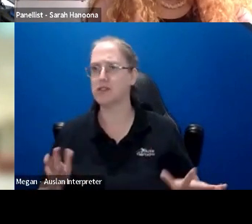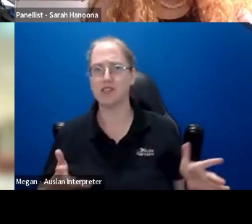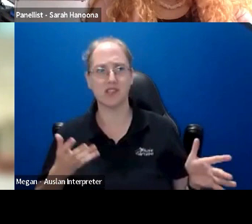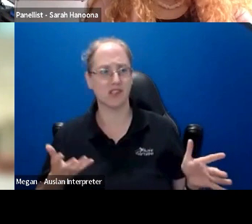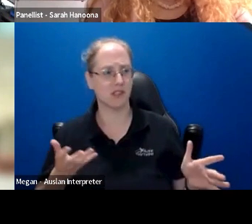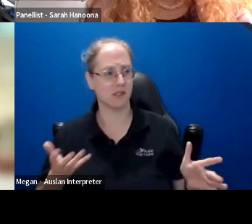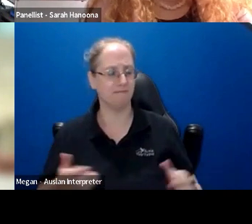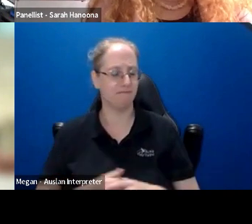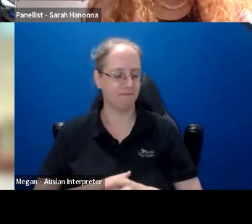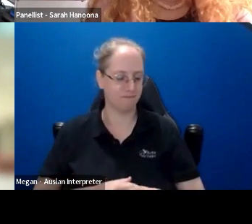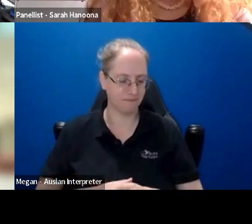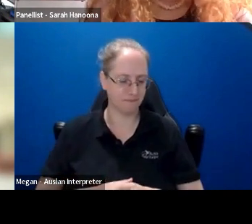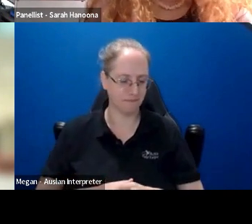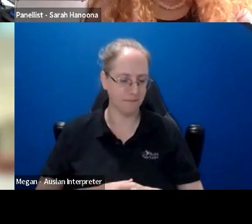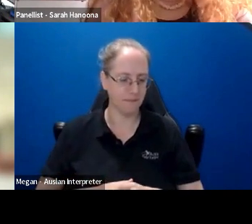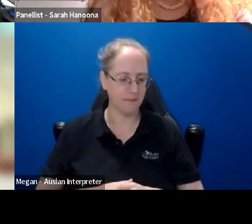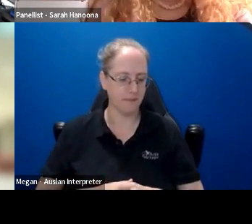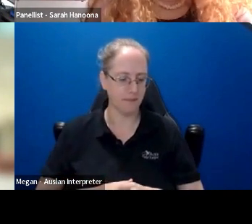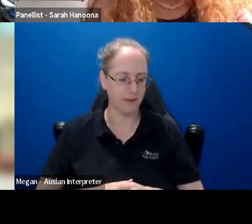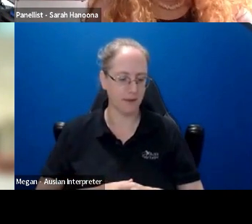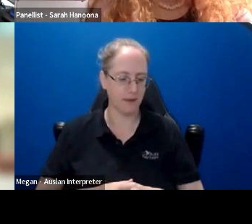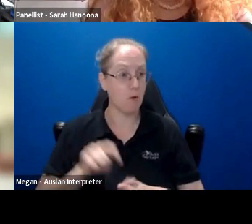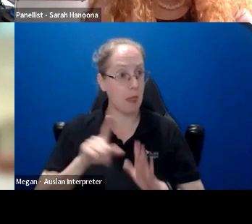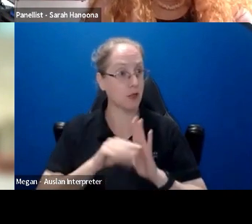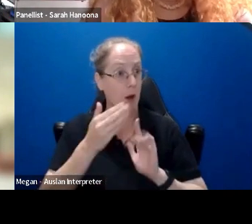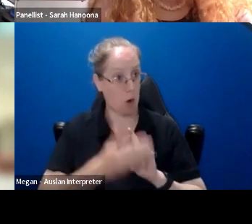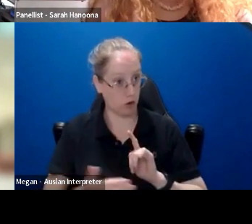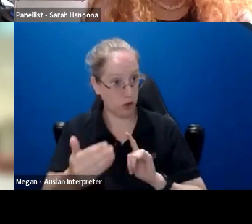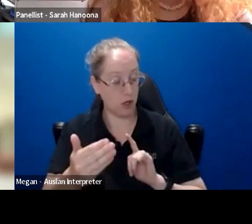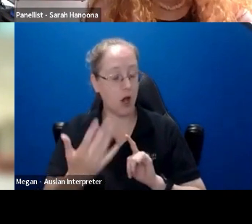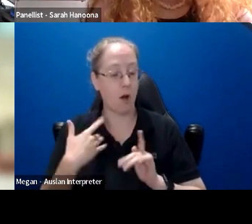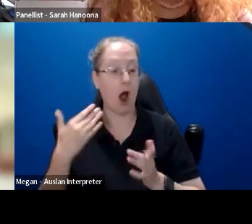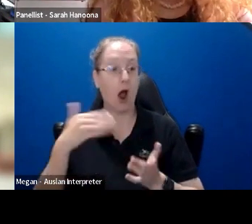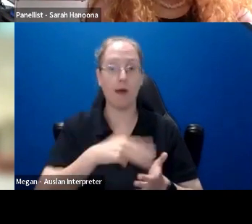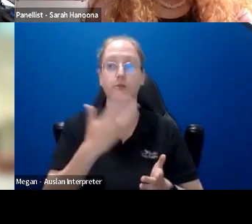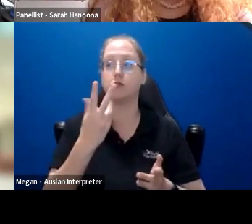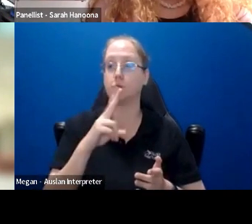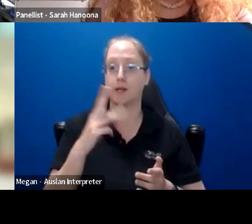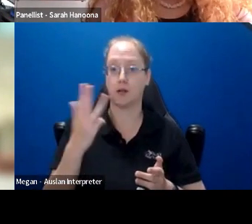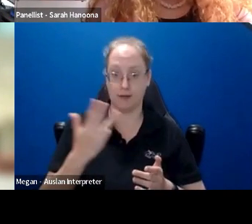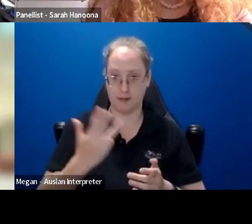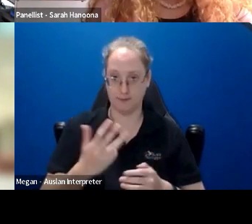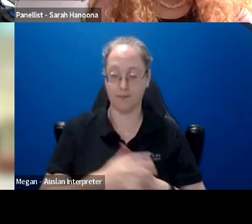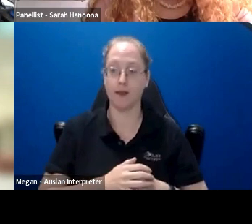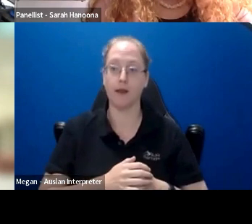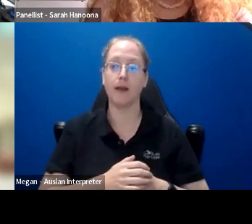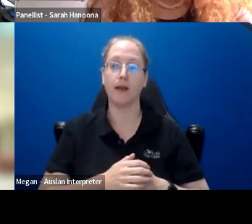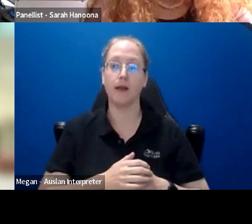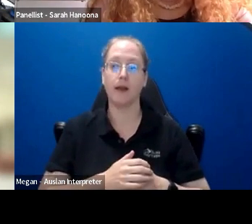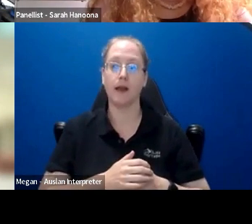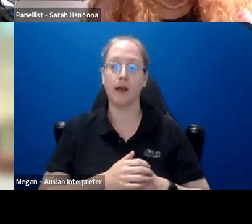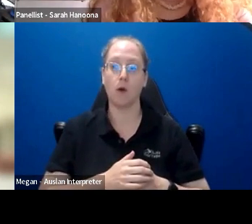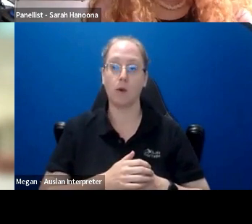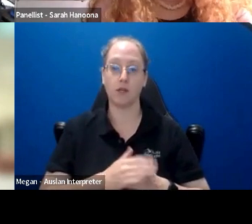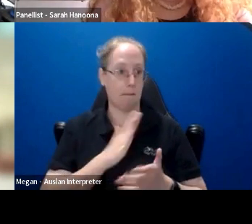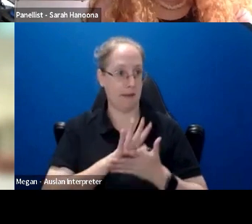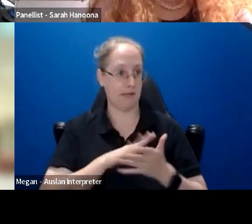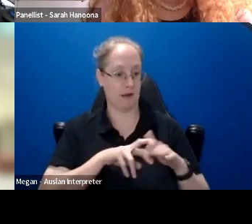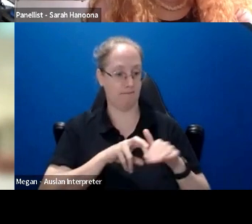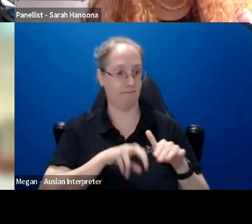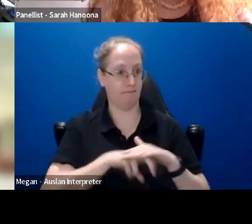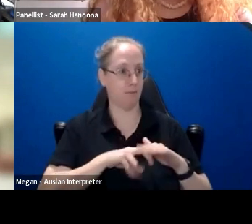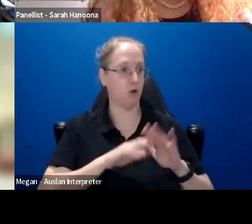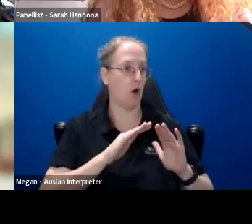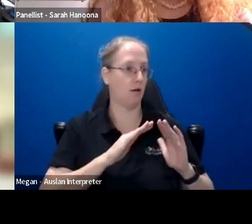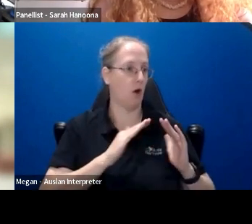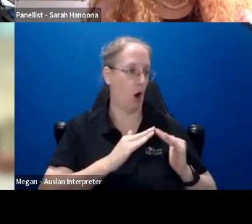from that point on, I came late 2019, which left me like to stay at home because it was